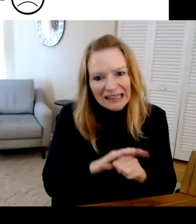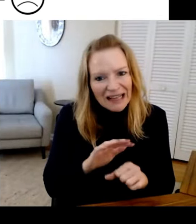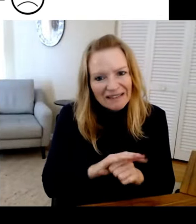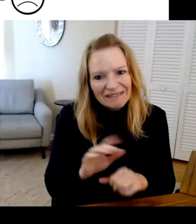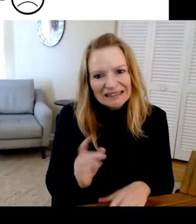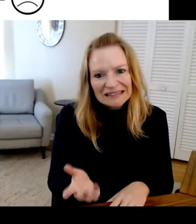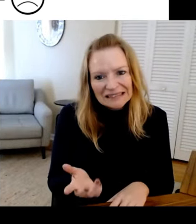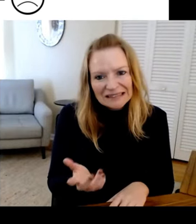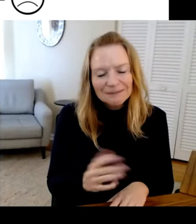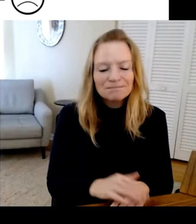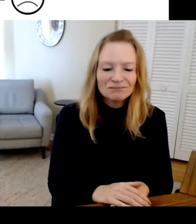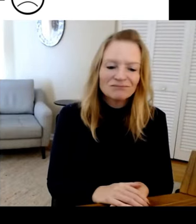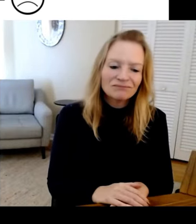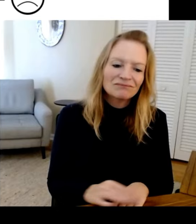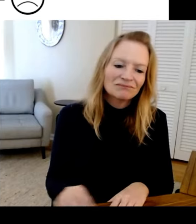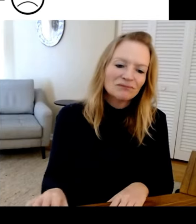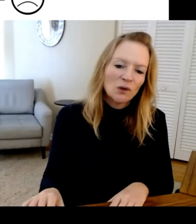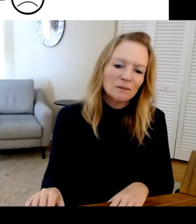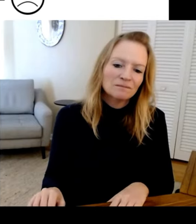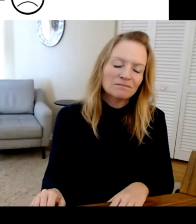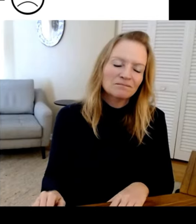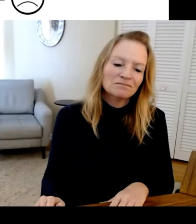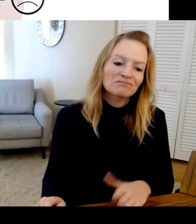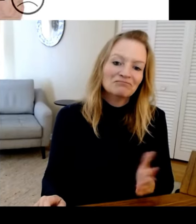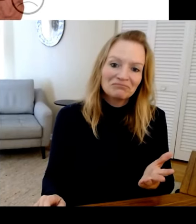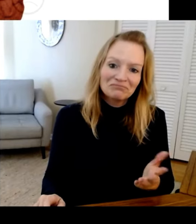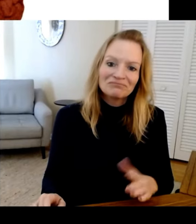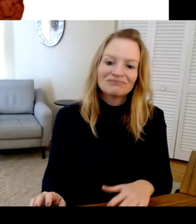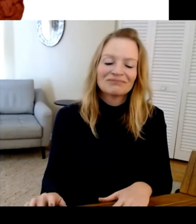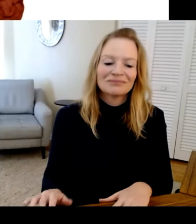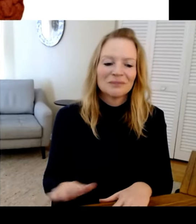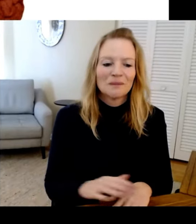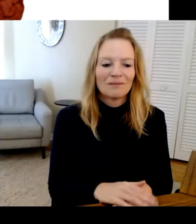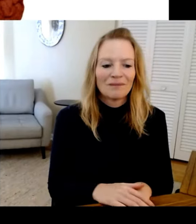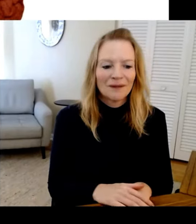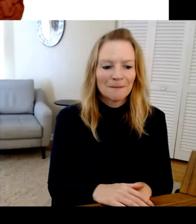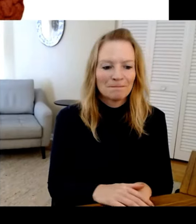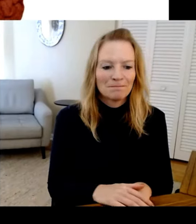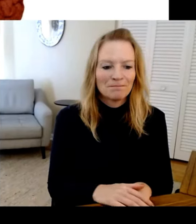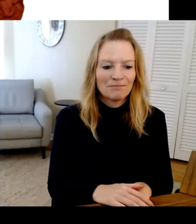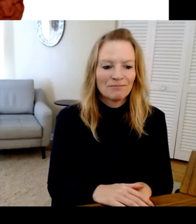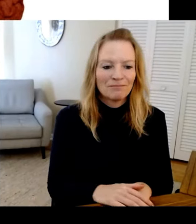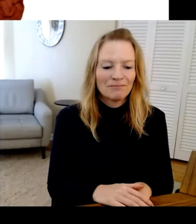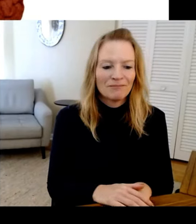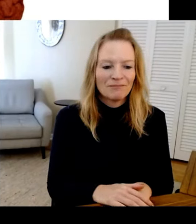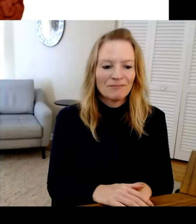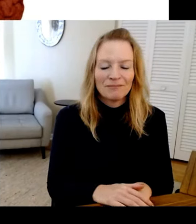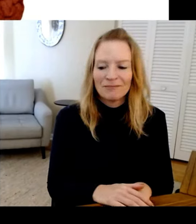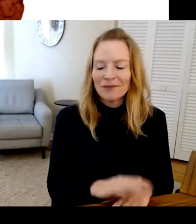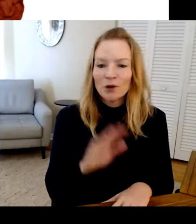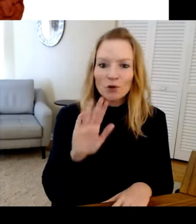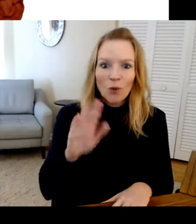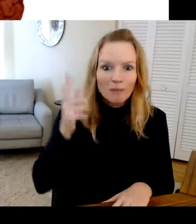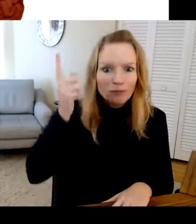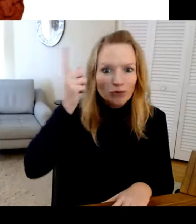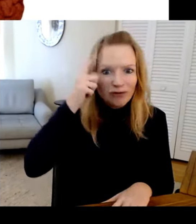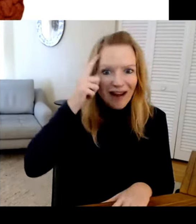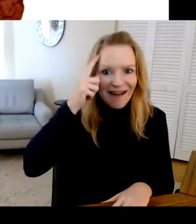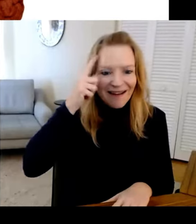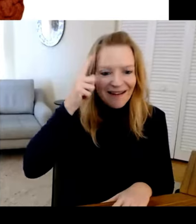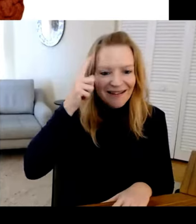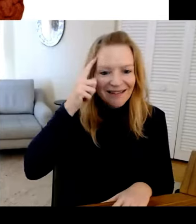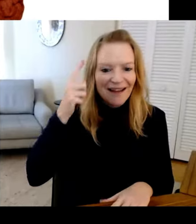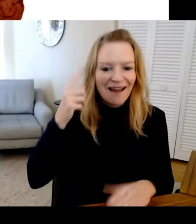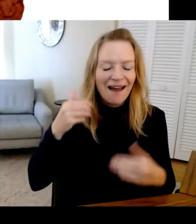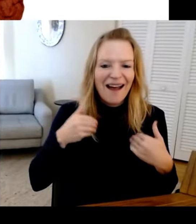those chemicals, of those NTs, or if there's not enough. If there's too much or not enough, there's differing levels, you will have different feelings.